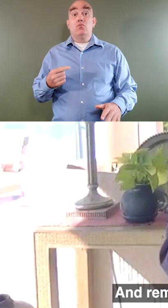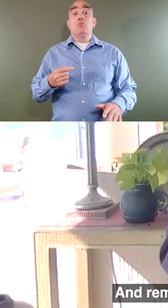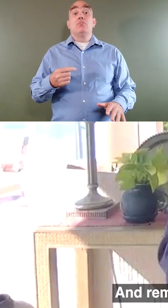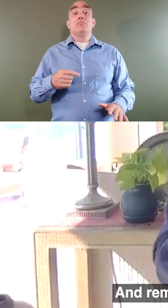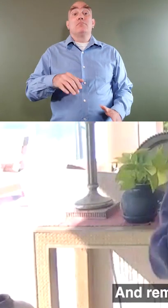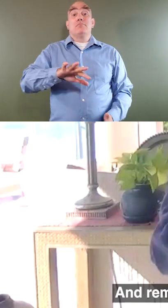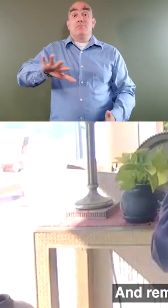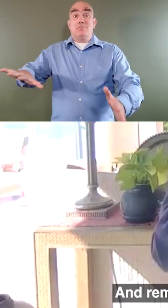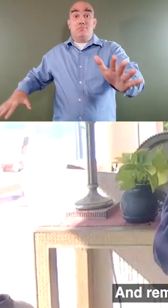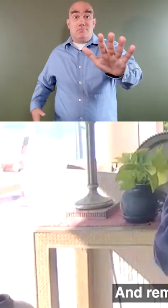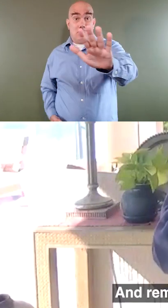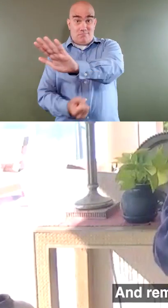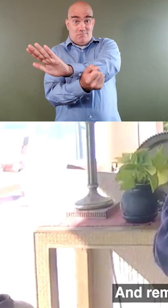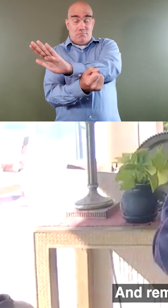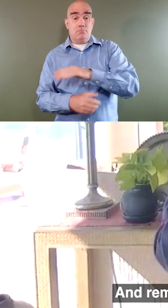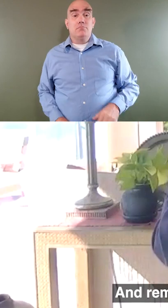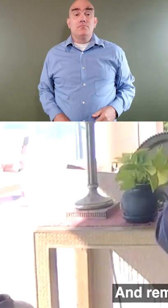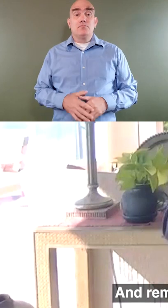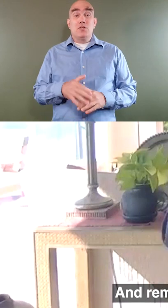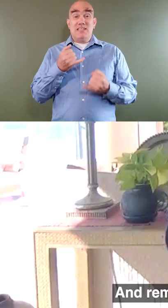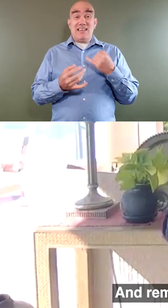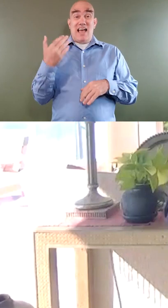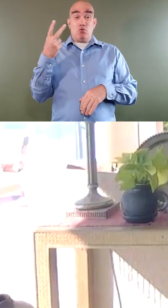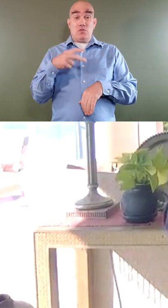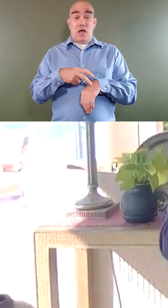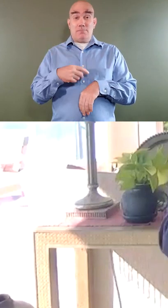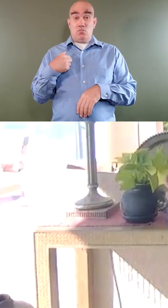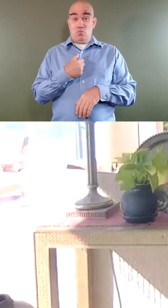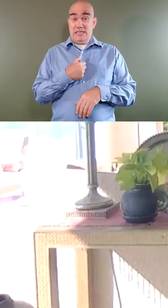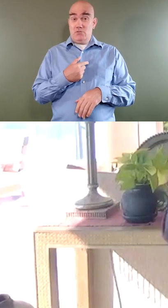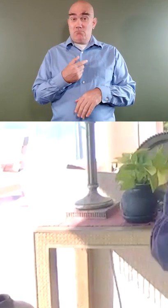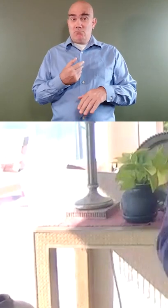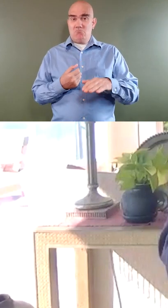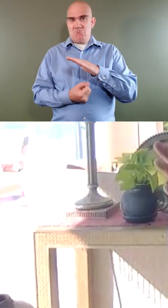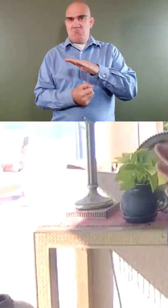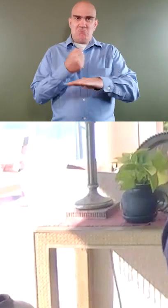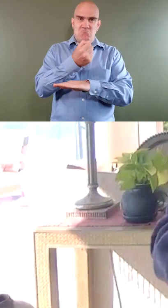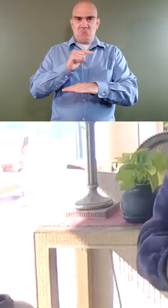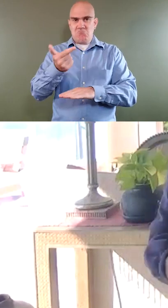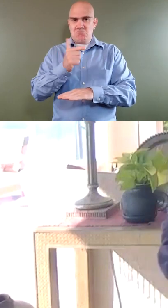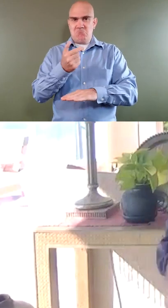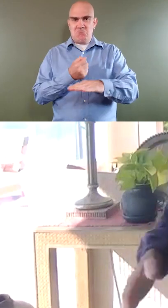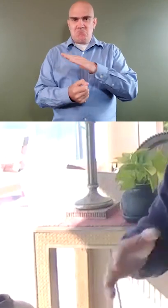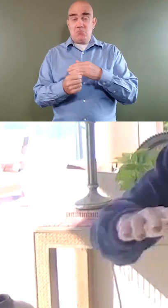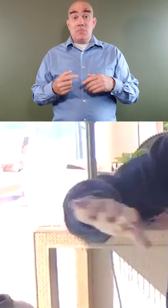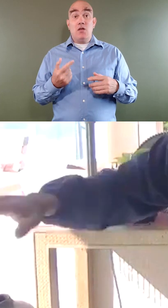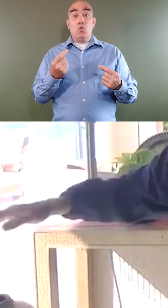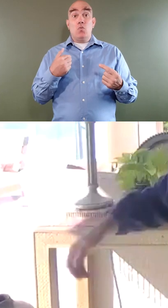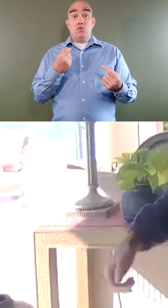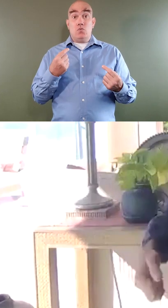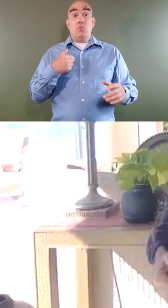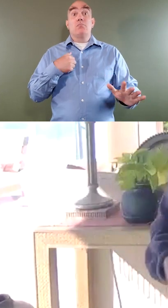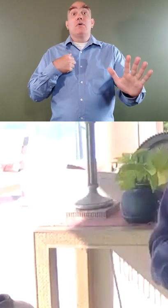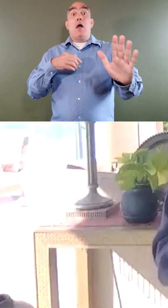And remember, the last two times we struck over or under. And here, as I